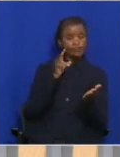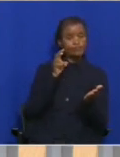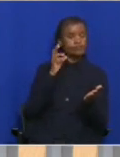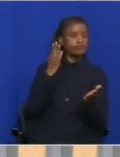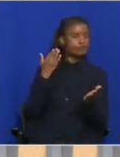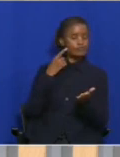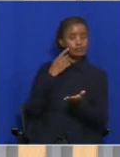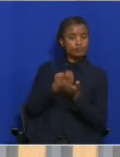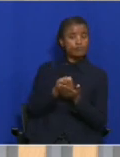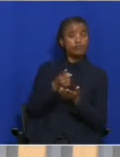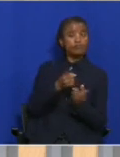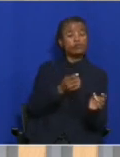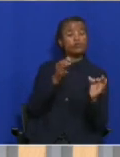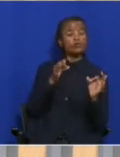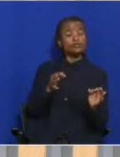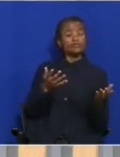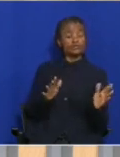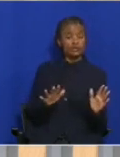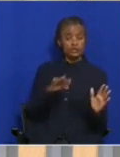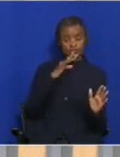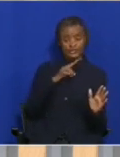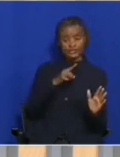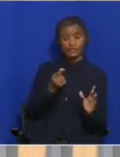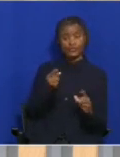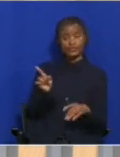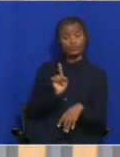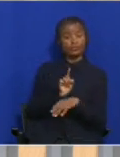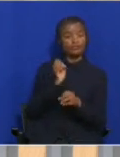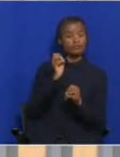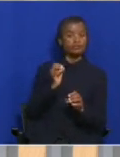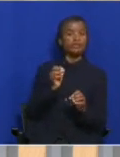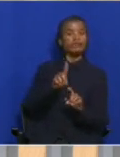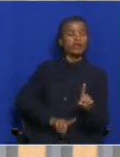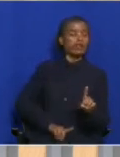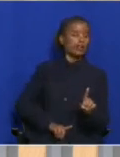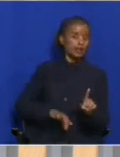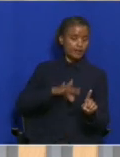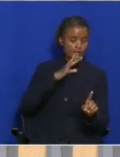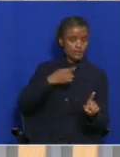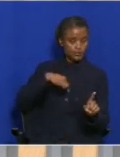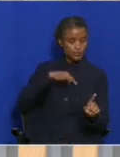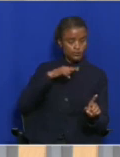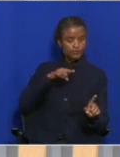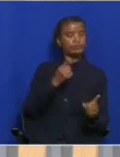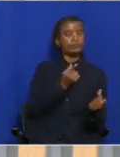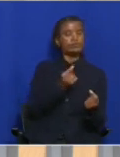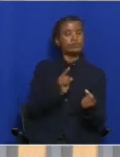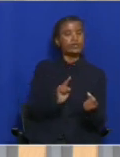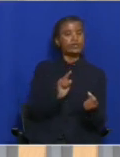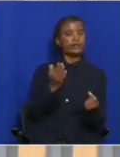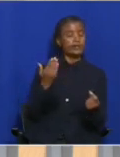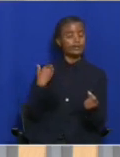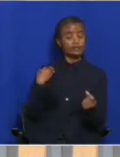Because of his failure to testify, we are drawing an adverse inference. That's what I'm trying to say. Let's get